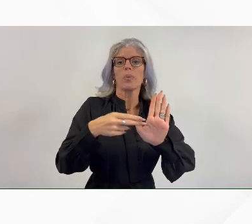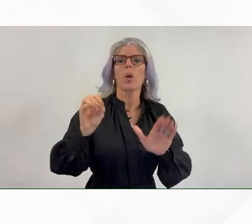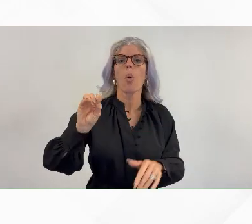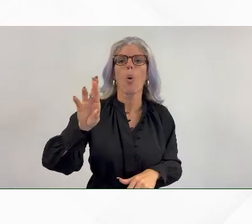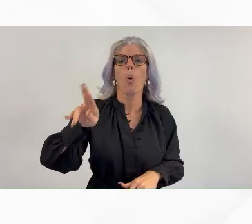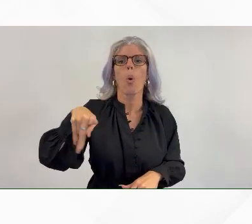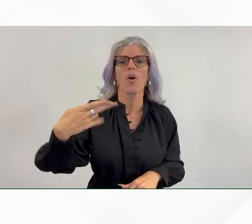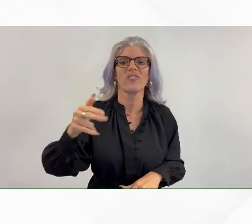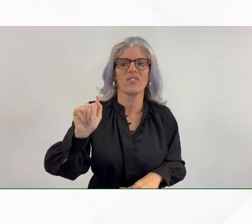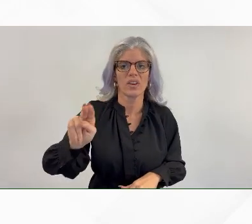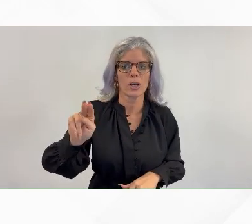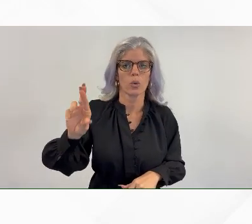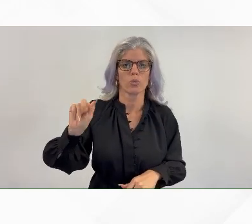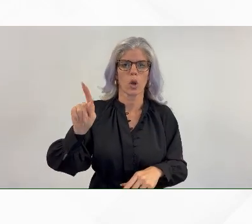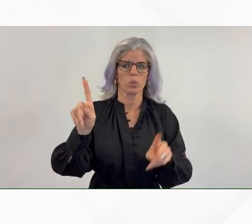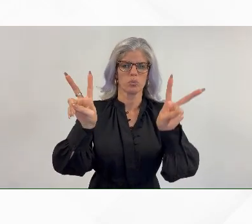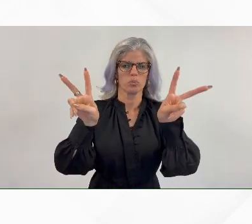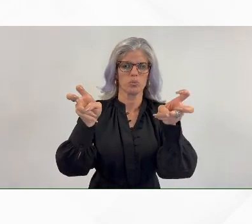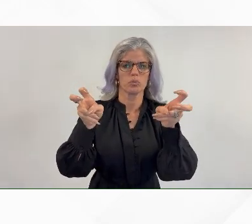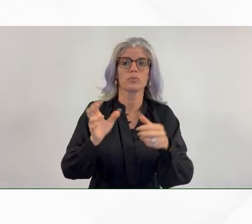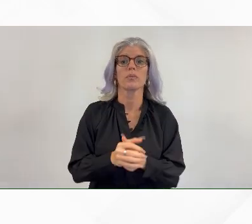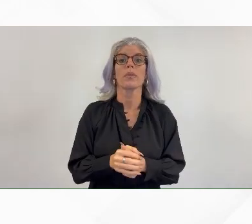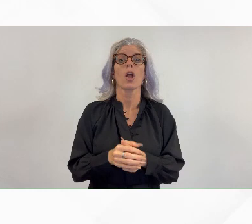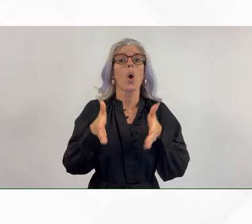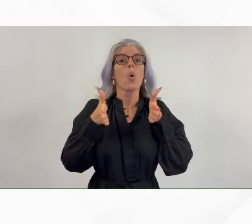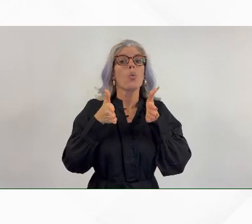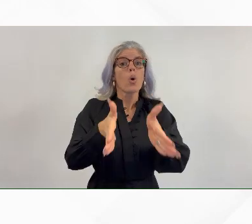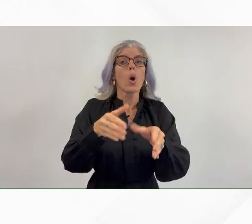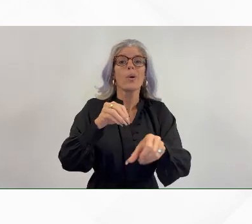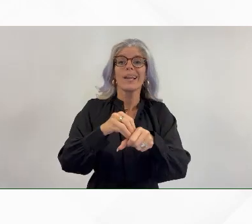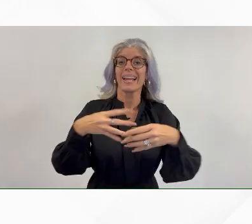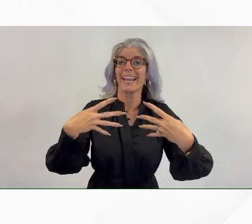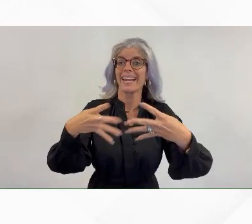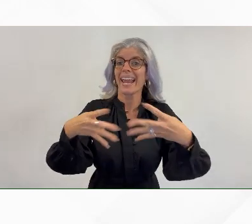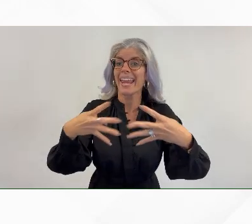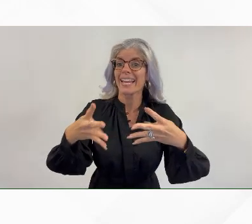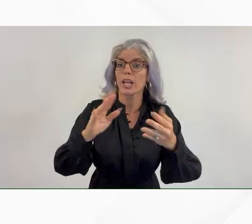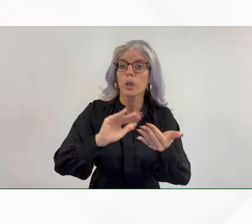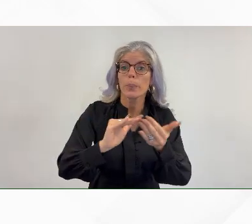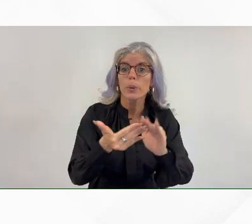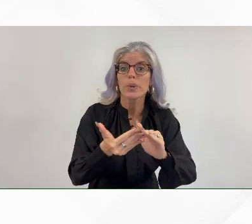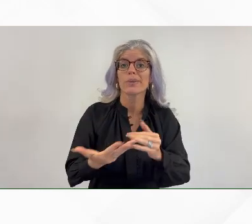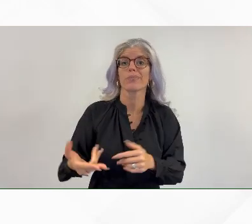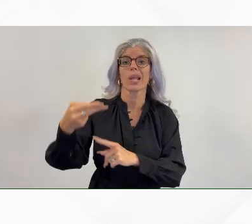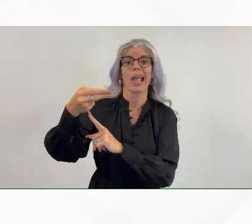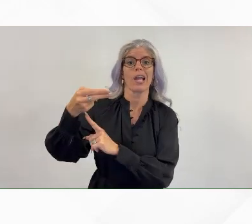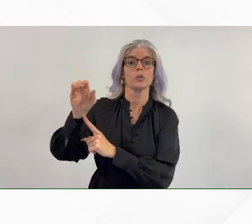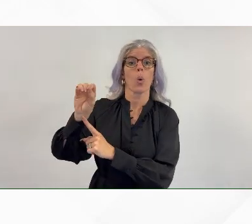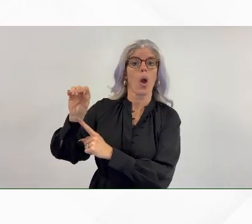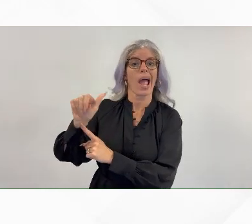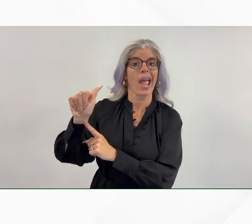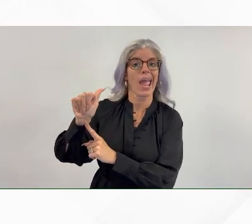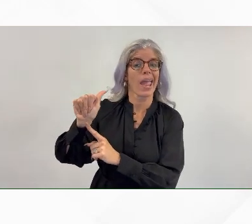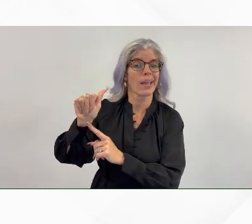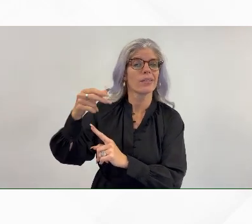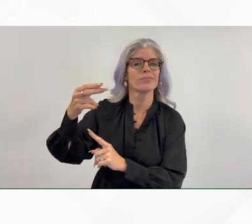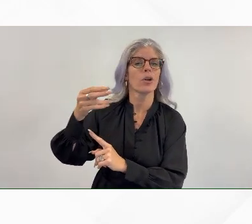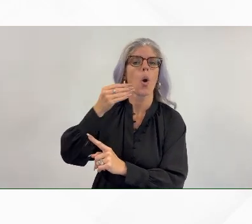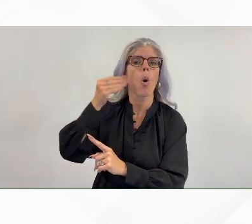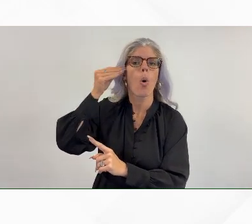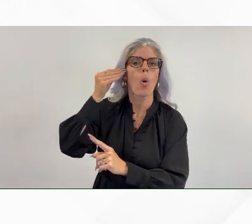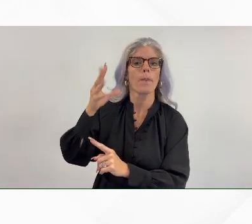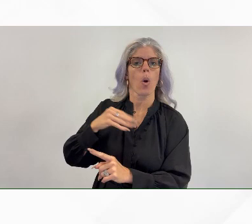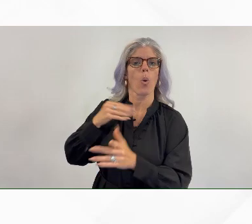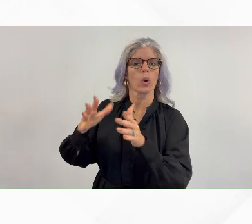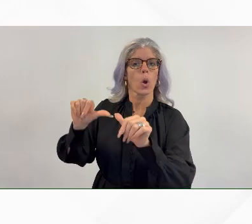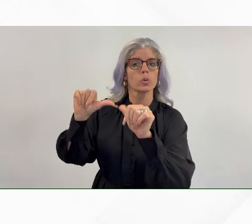and homeowners association roads. FEMA categorizes private roads into one of two categories: